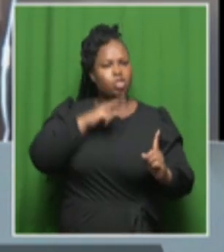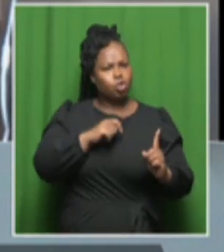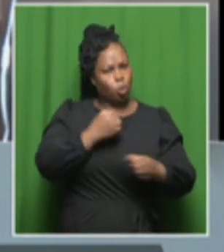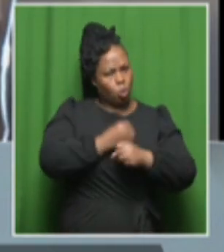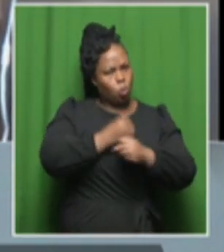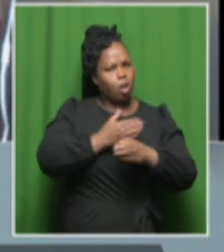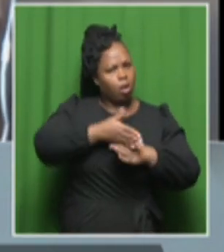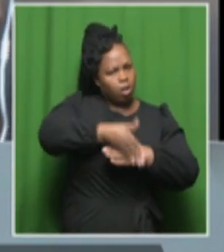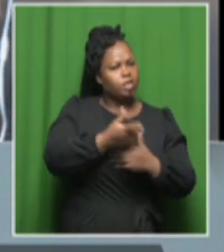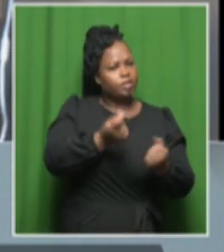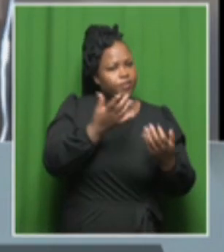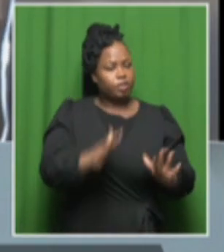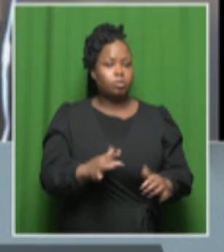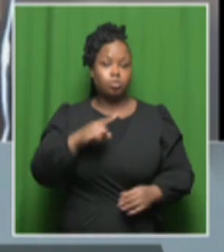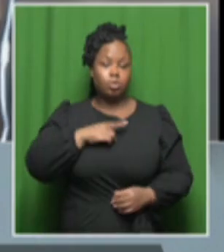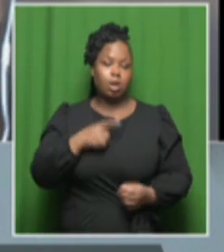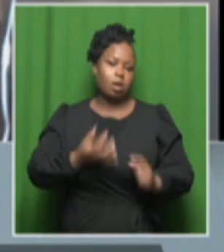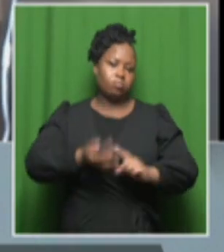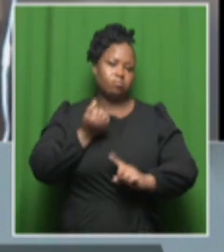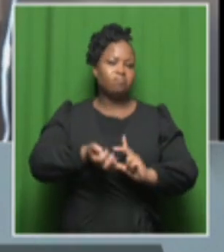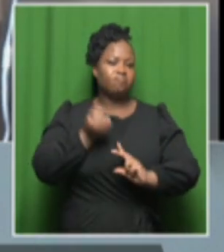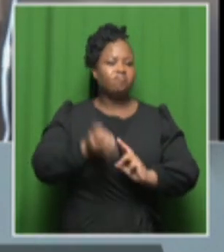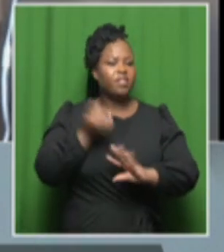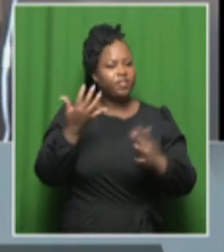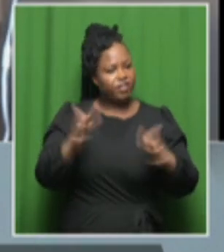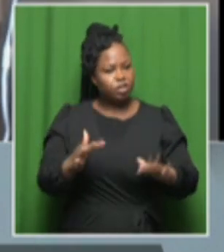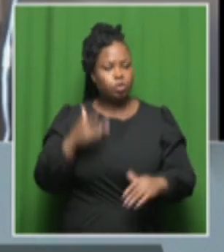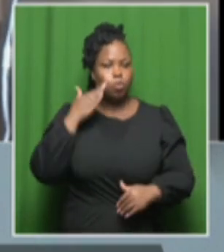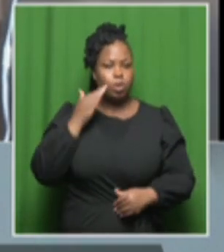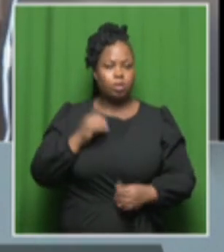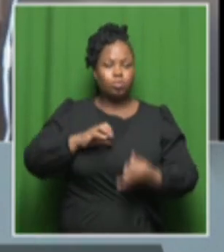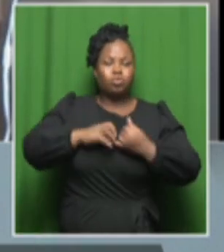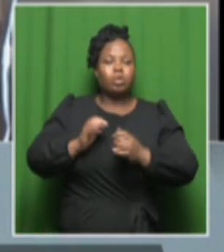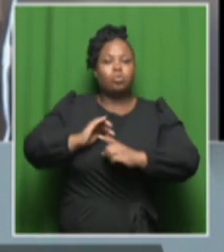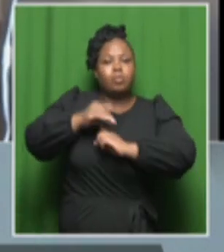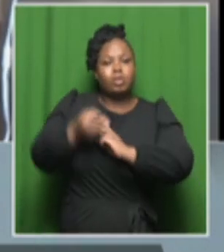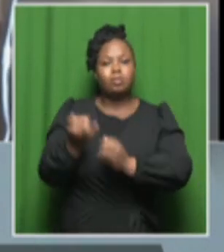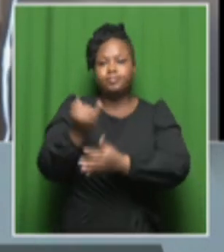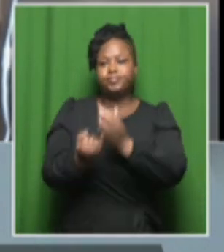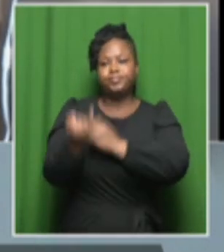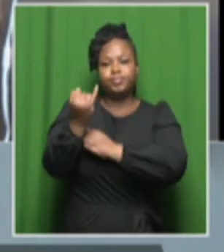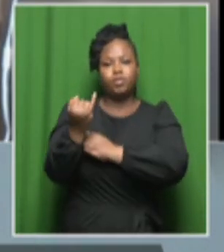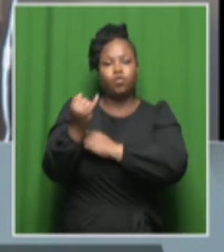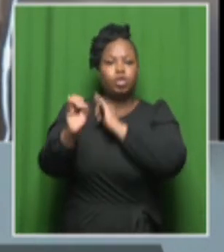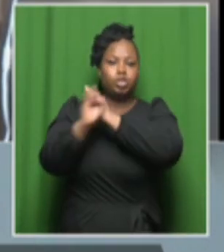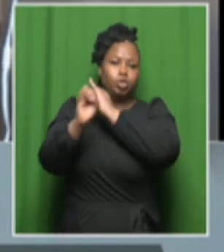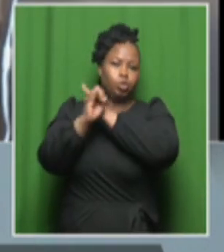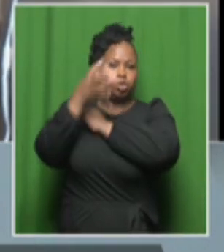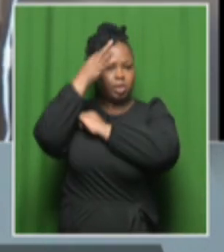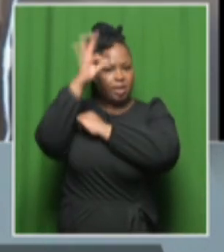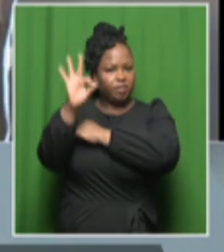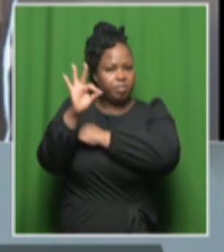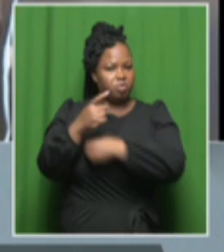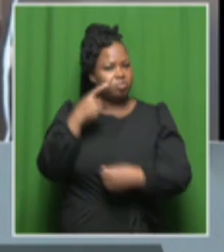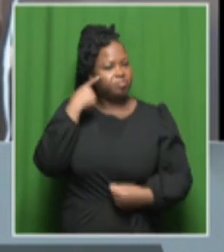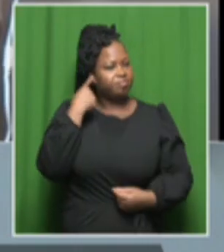of the things that Tito Mboweni did during his tenure of protecting independence of institutions. Just your